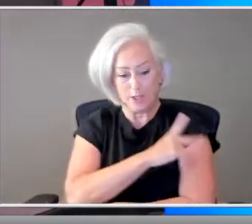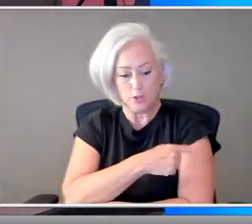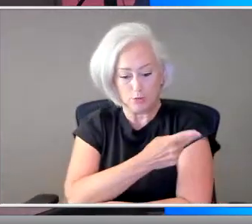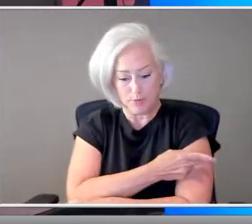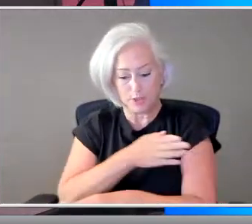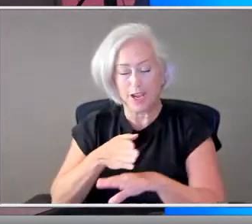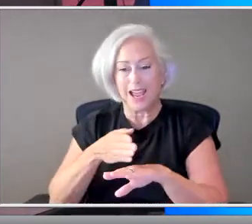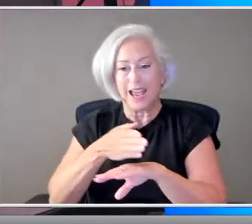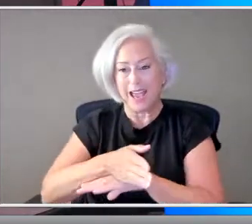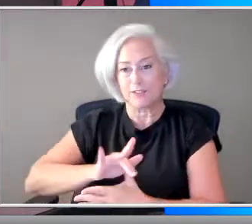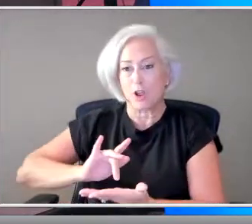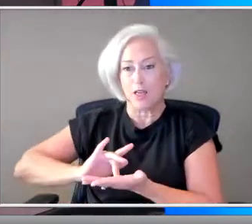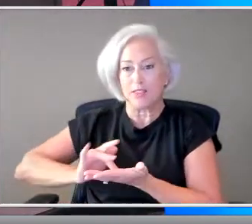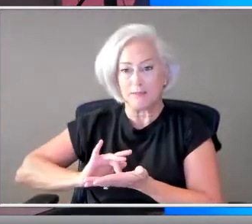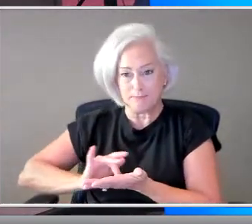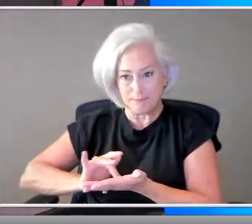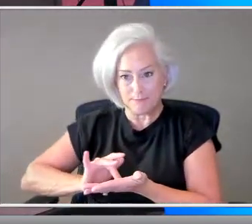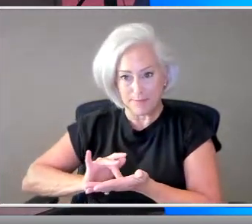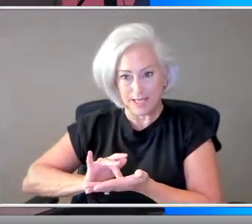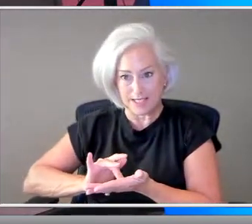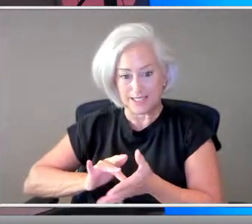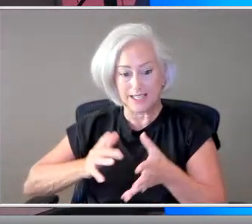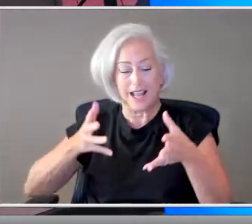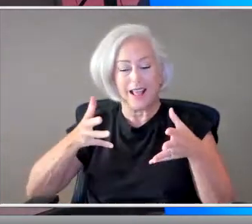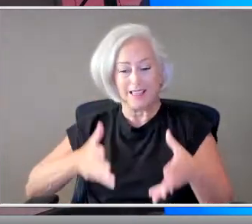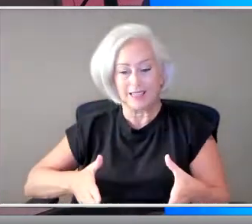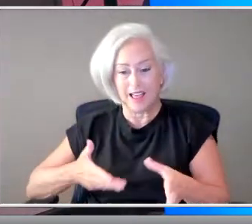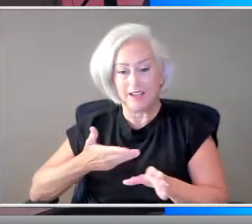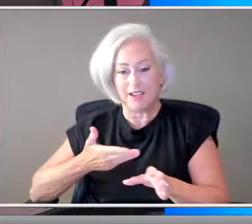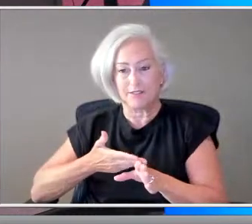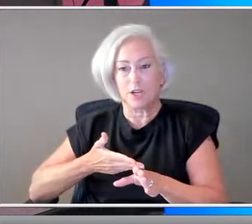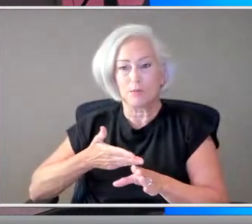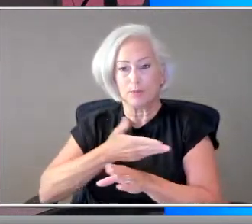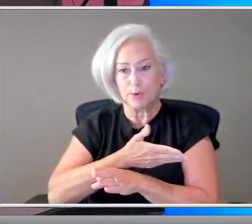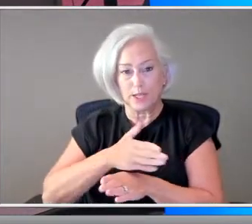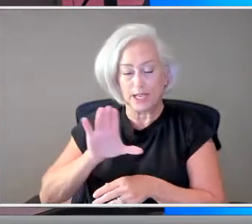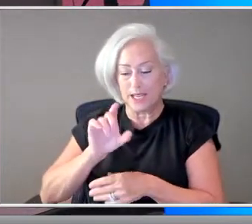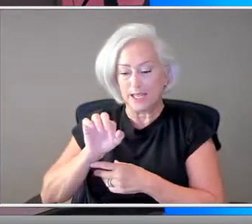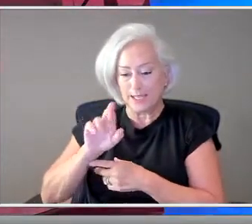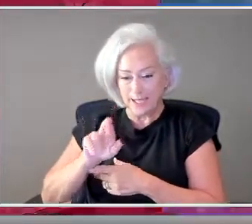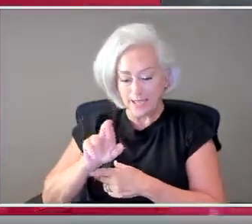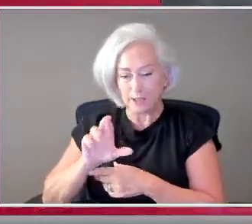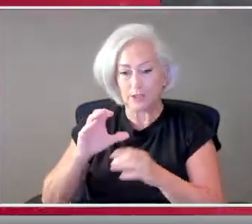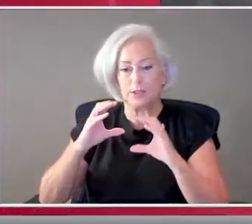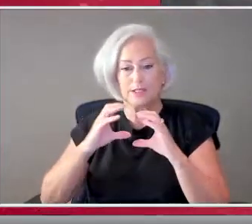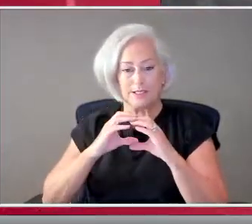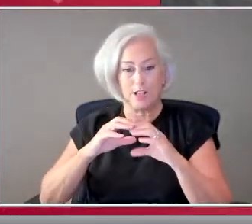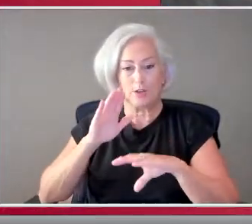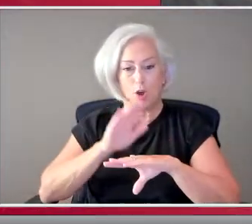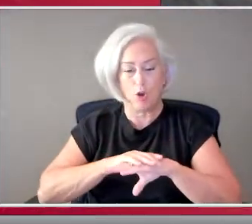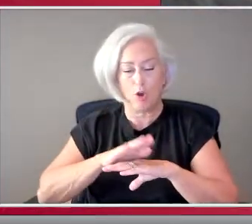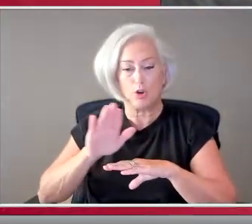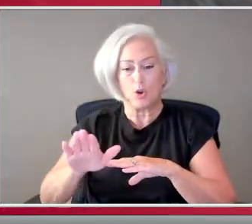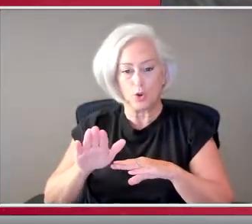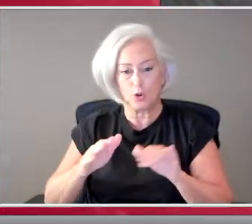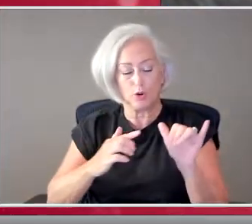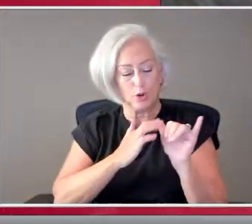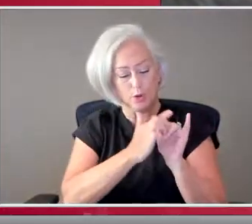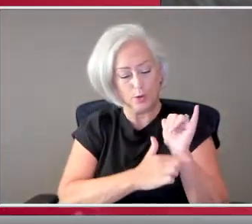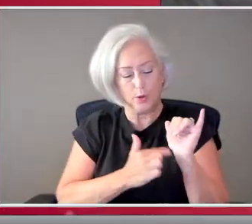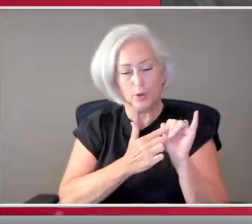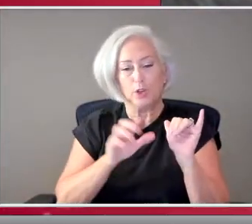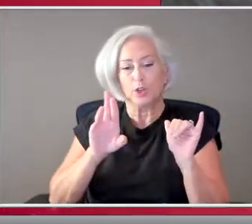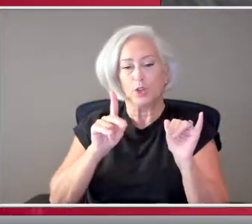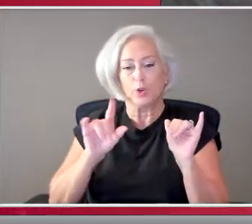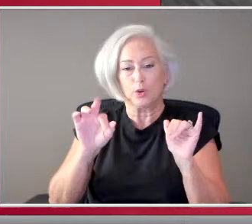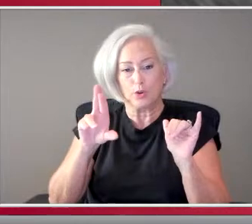cancer left her with precancerous cells on her uterus. I want to share an image, a pelvic ultrasound that